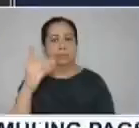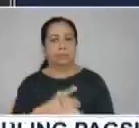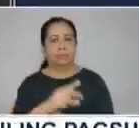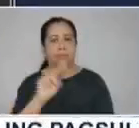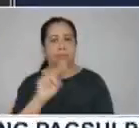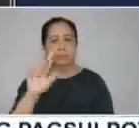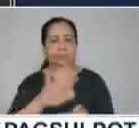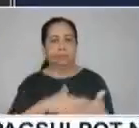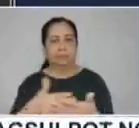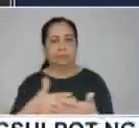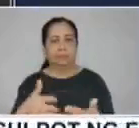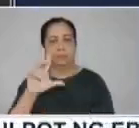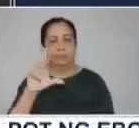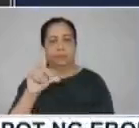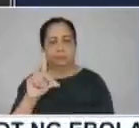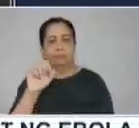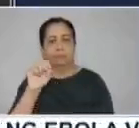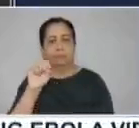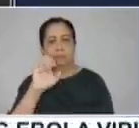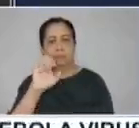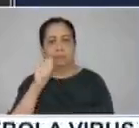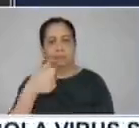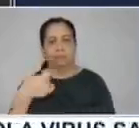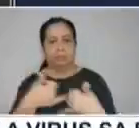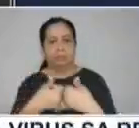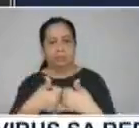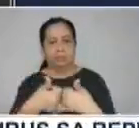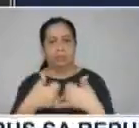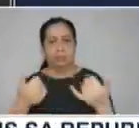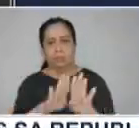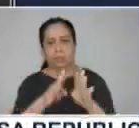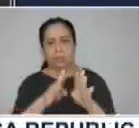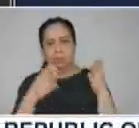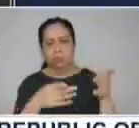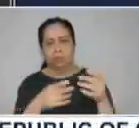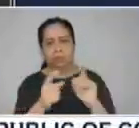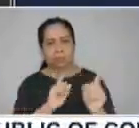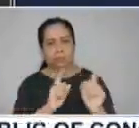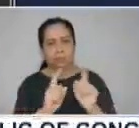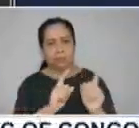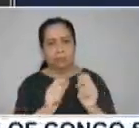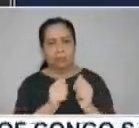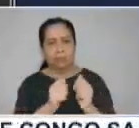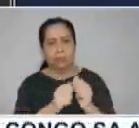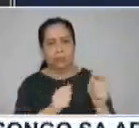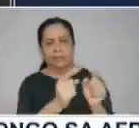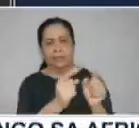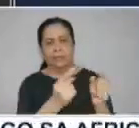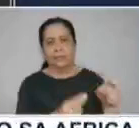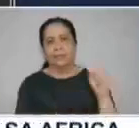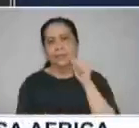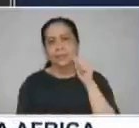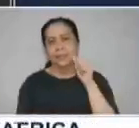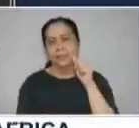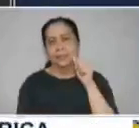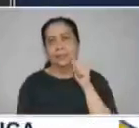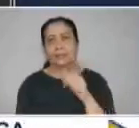that sabi naman ng family niya they really want to represent the Philippines in those